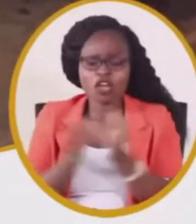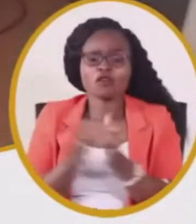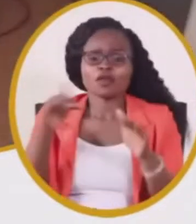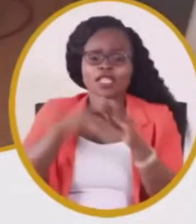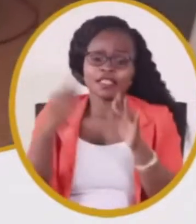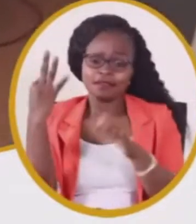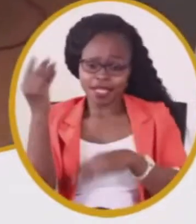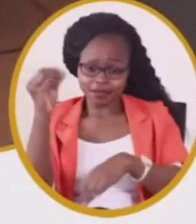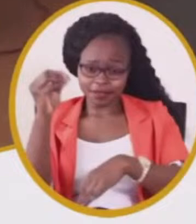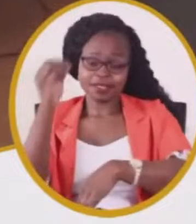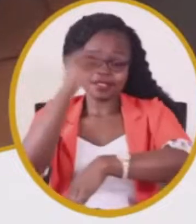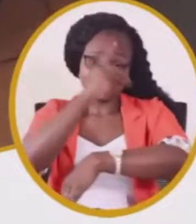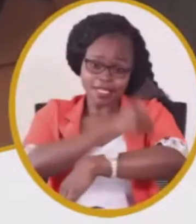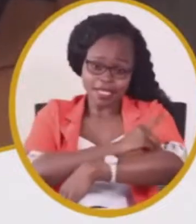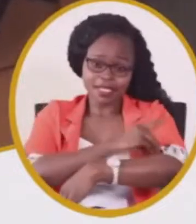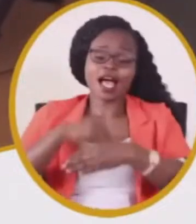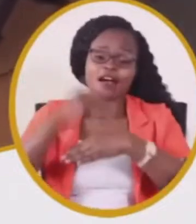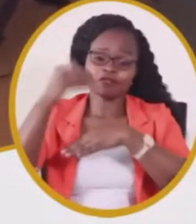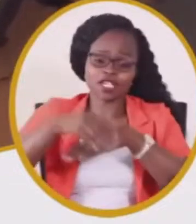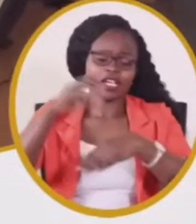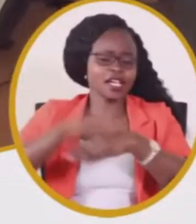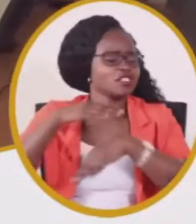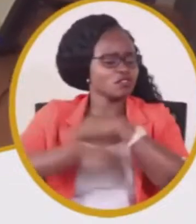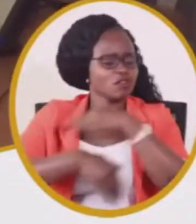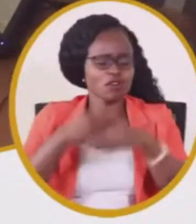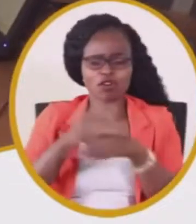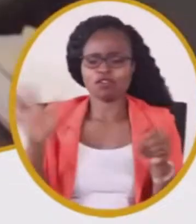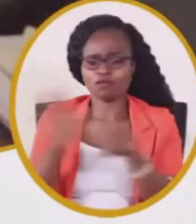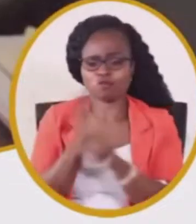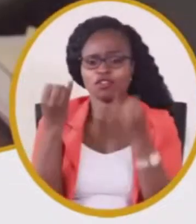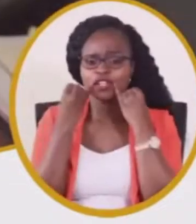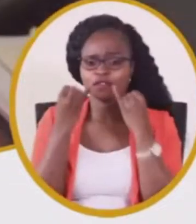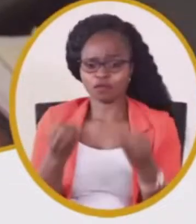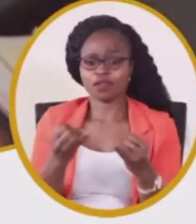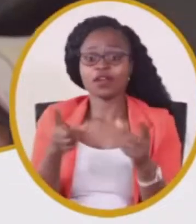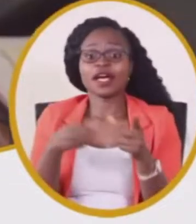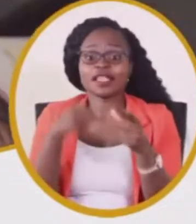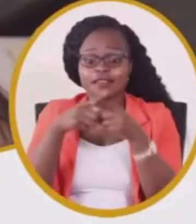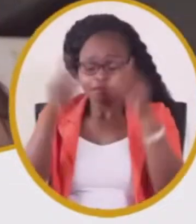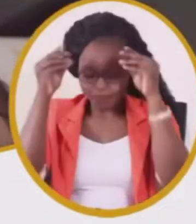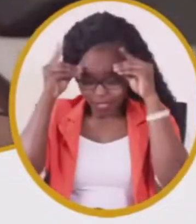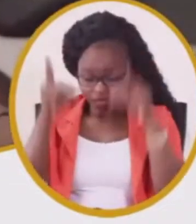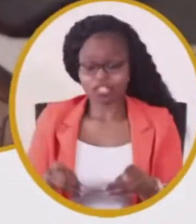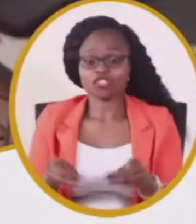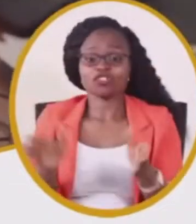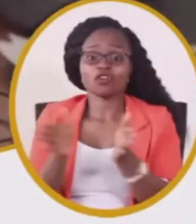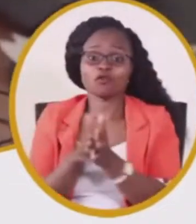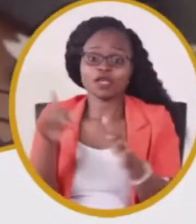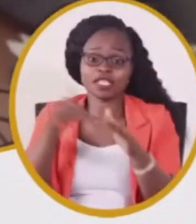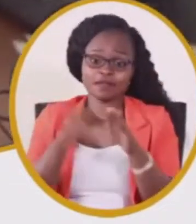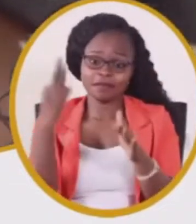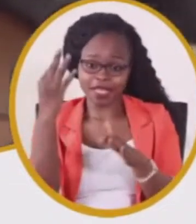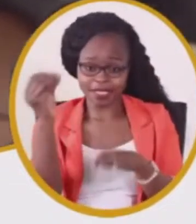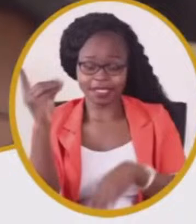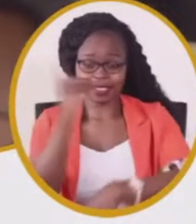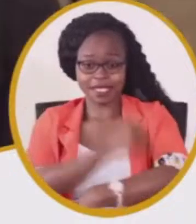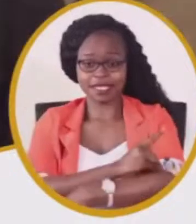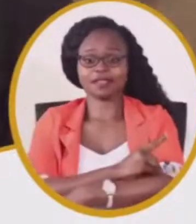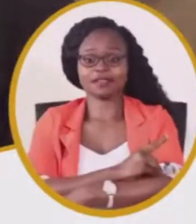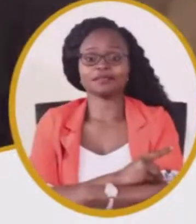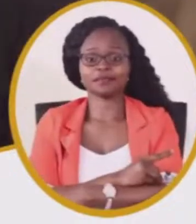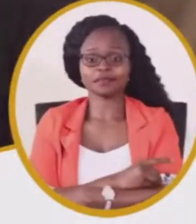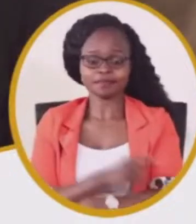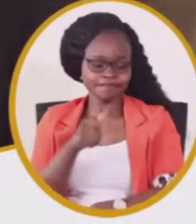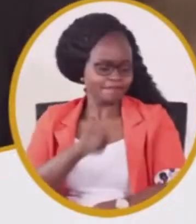30 days upon receipt of full information and a determination issued within 30 days thereafter.